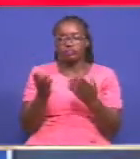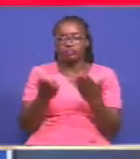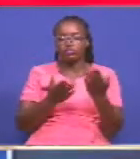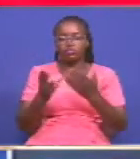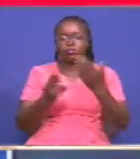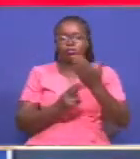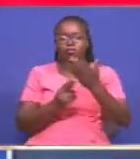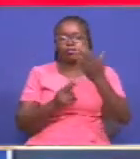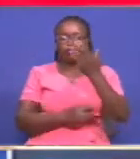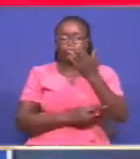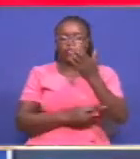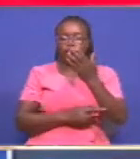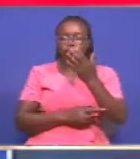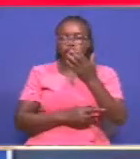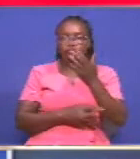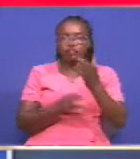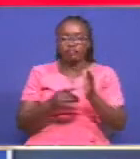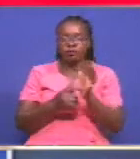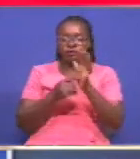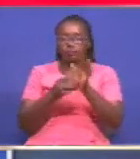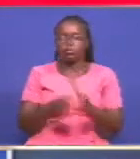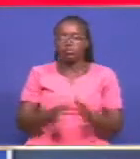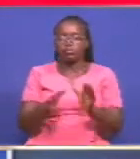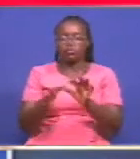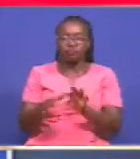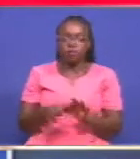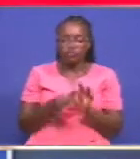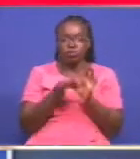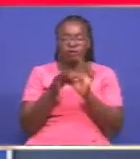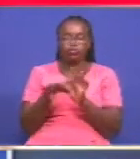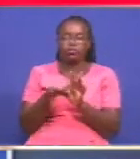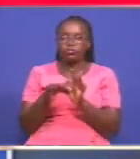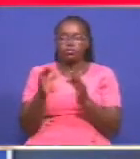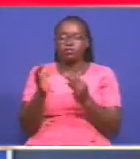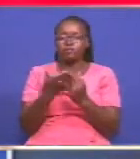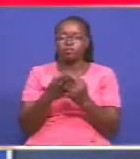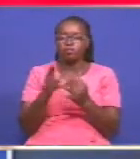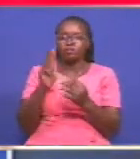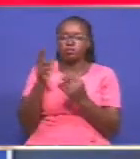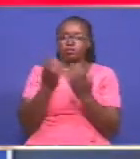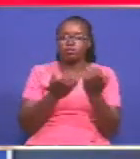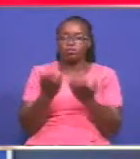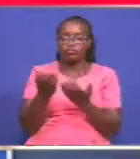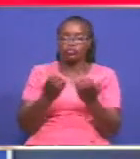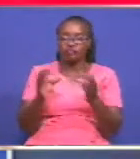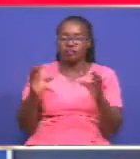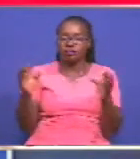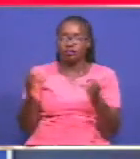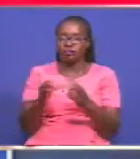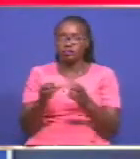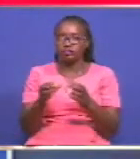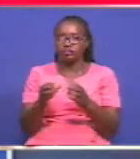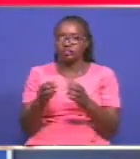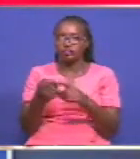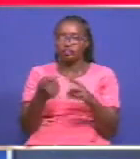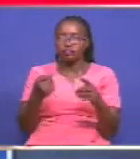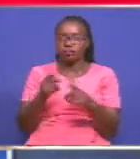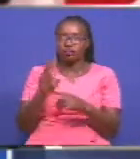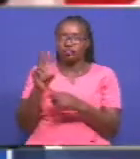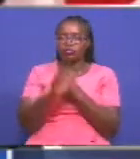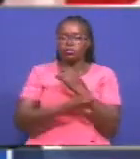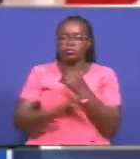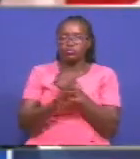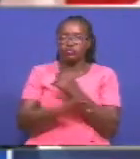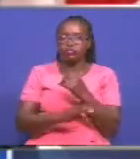bridge for paving the way for a cooperation between our two business communities from our two